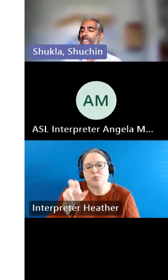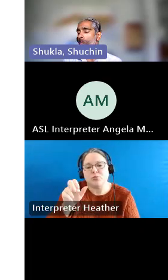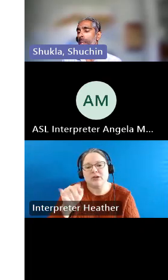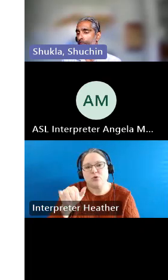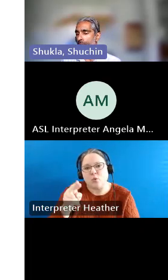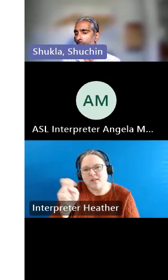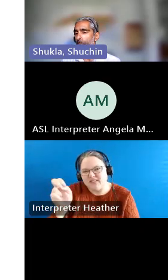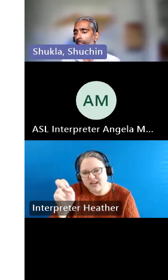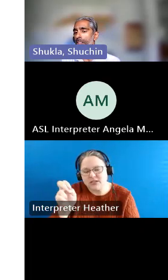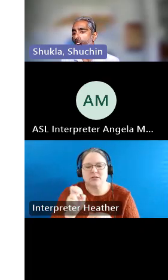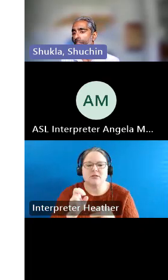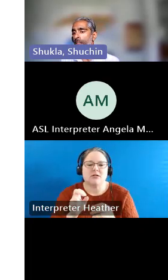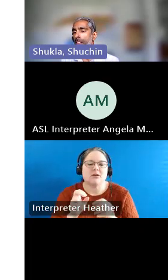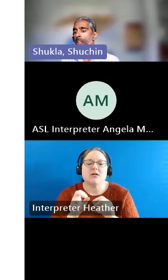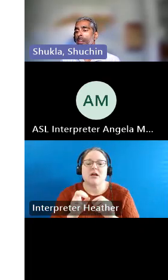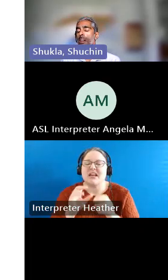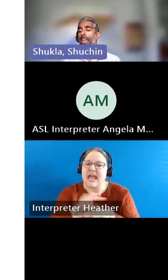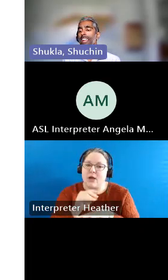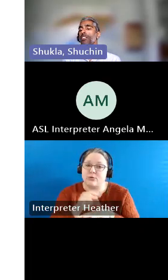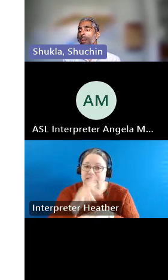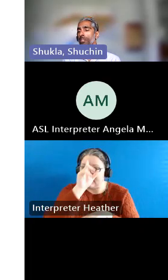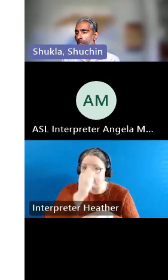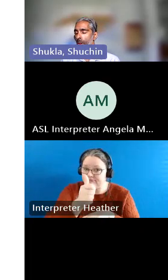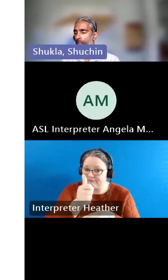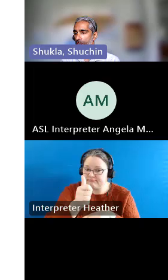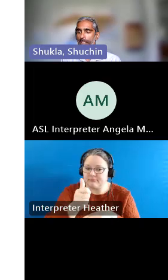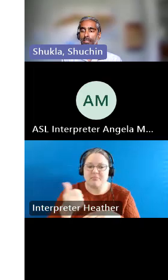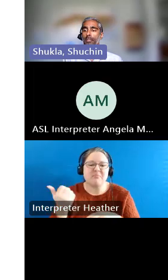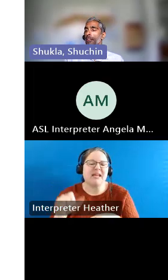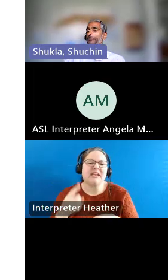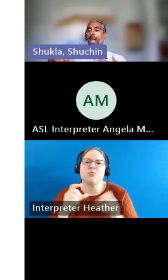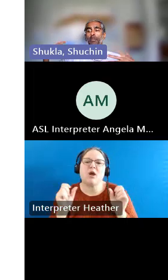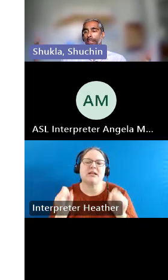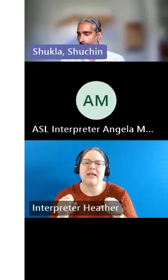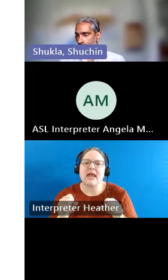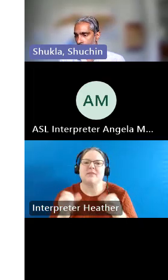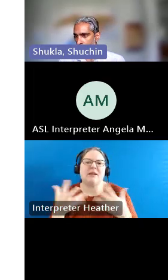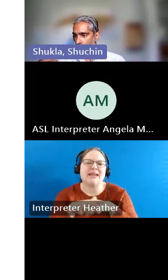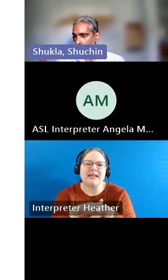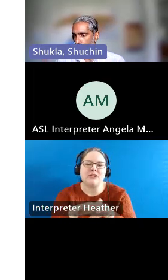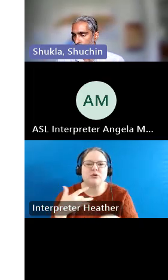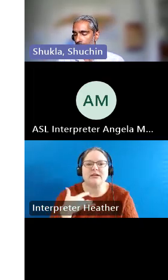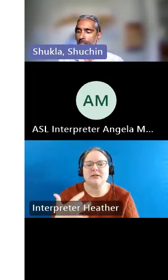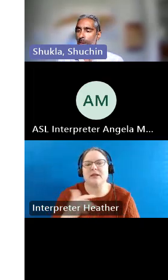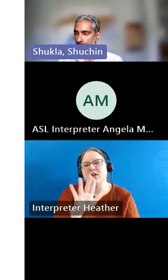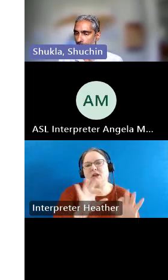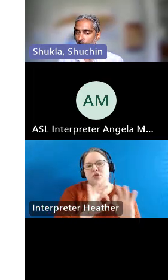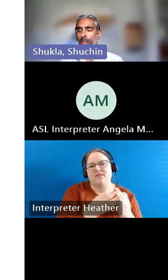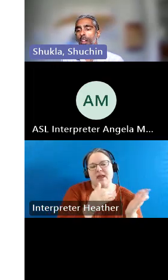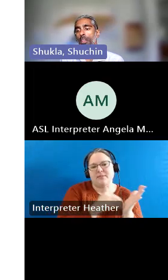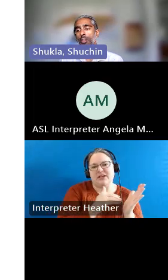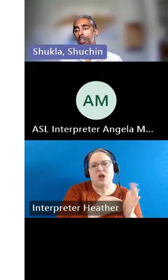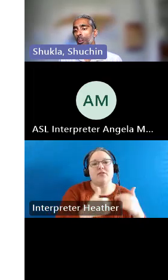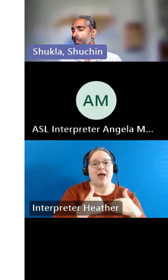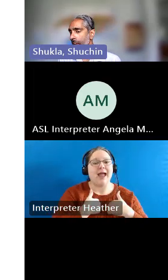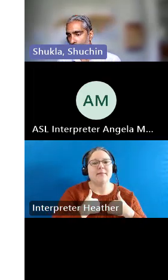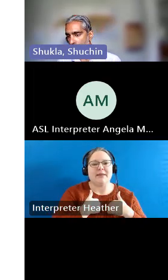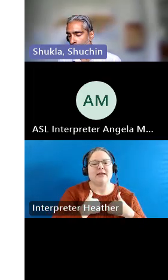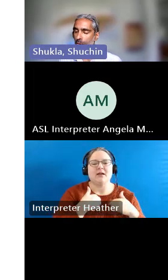because anyone can prescribe it, it's often integrated with other health services. So your family doc, which I am one of those, can prescribe